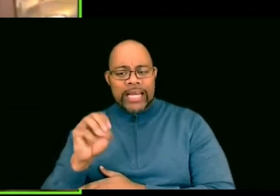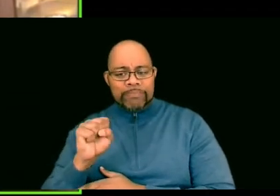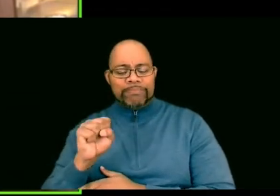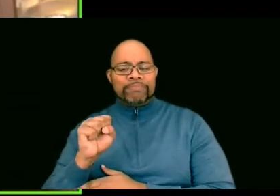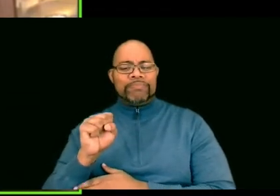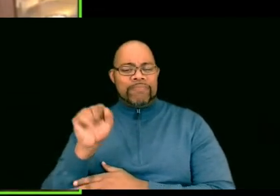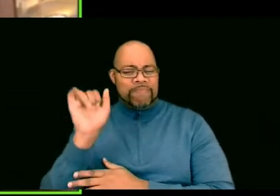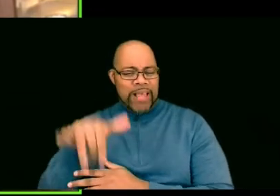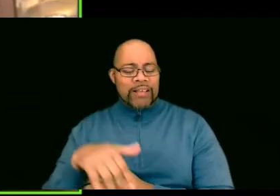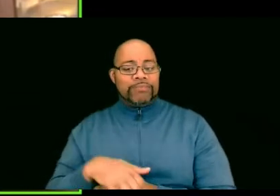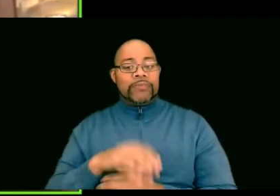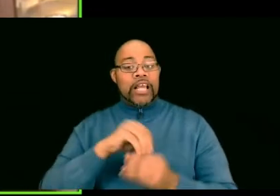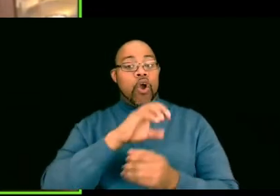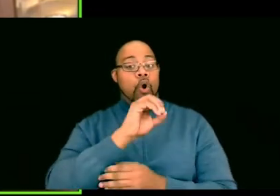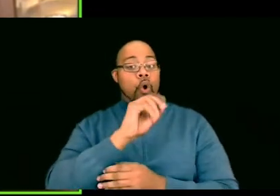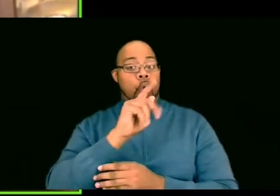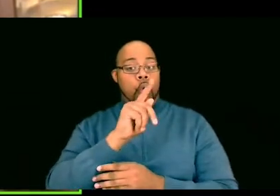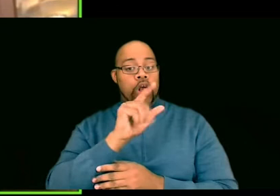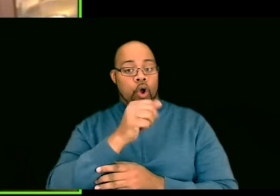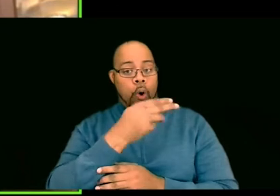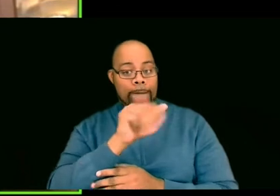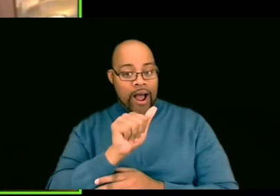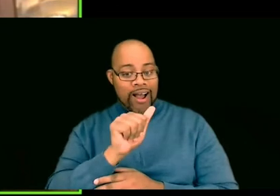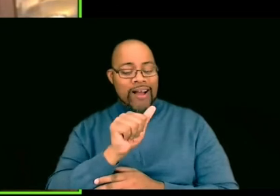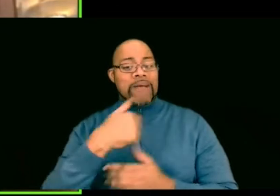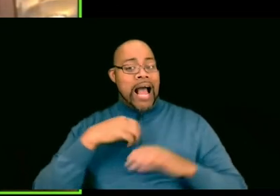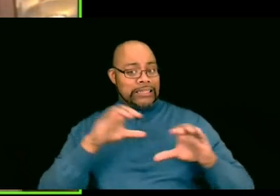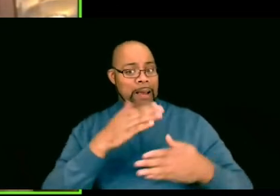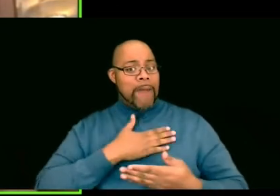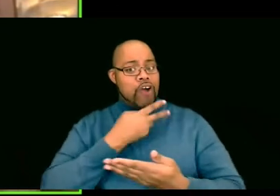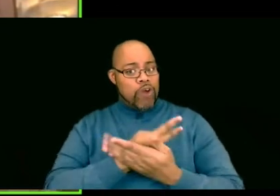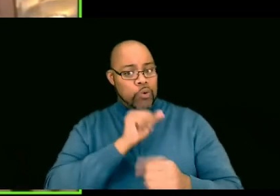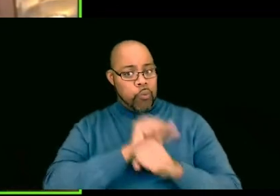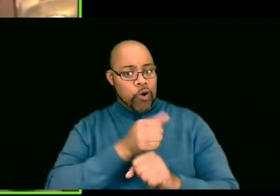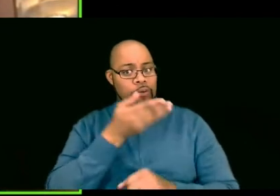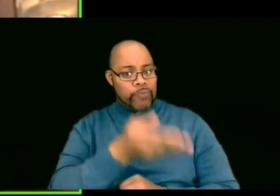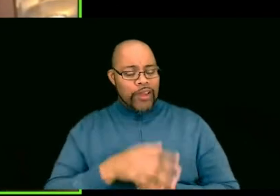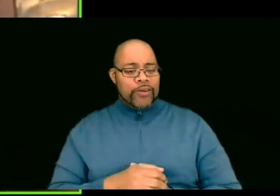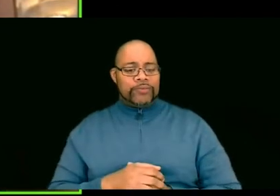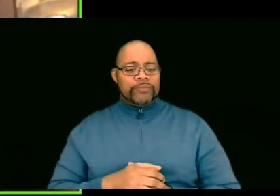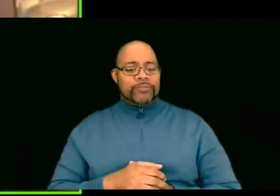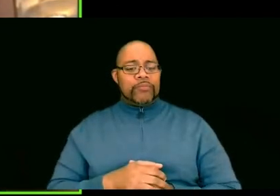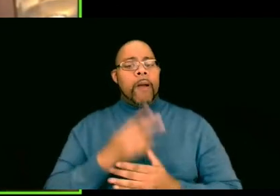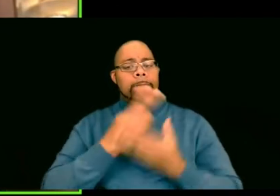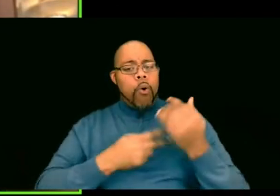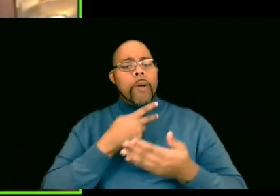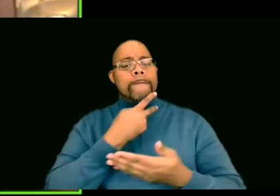and reservoirs of Oklahoma, where I did my graduate work,